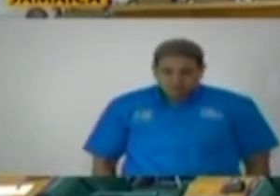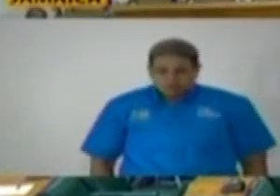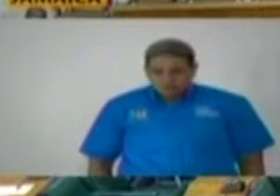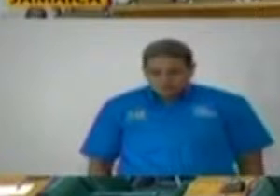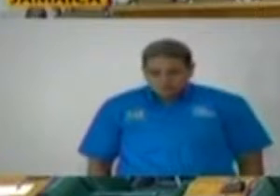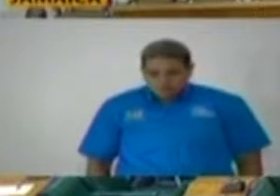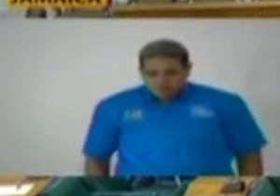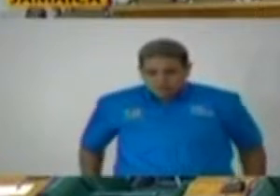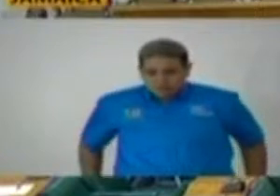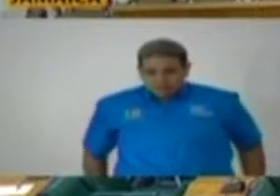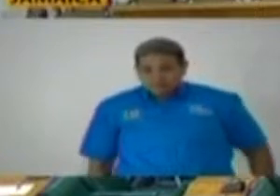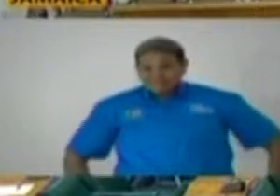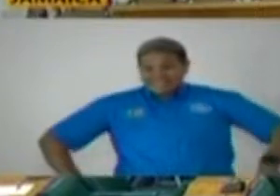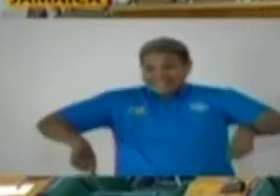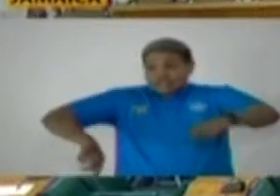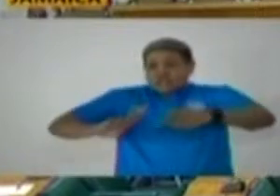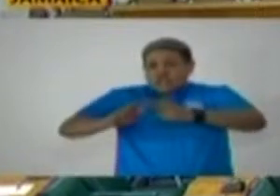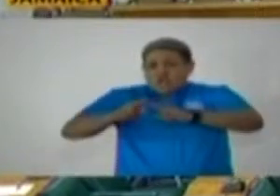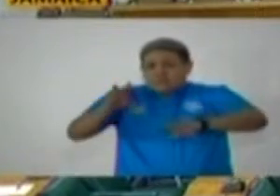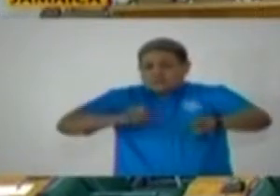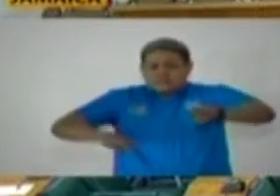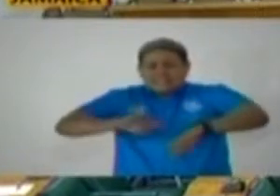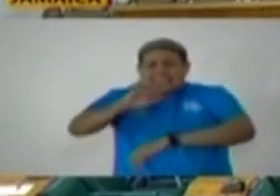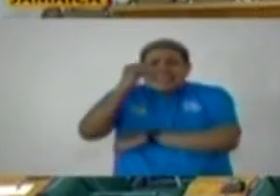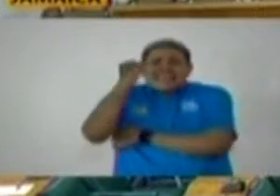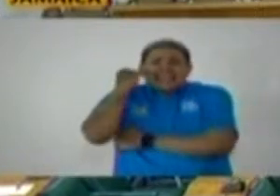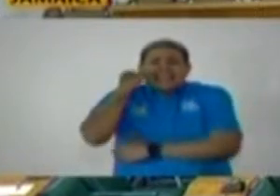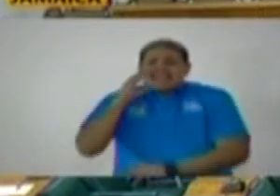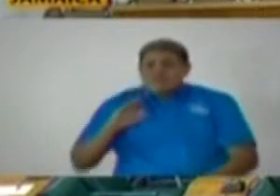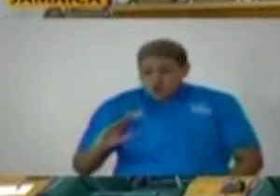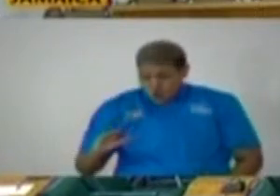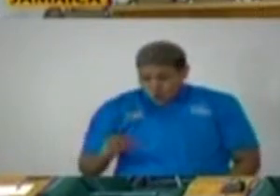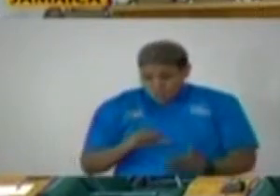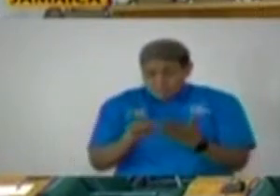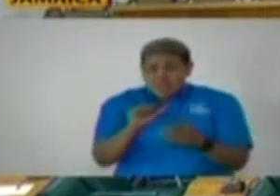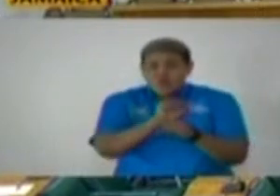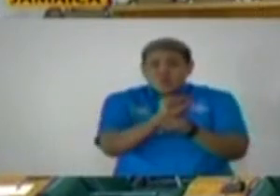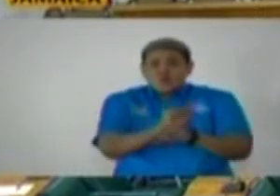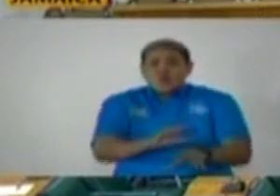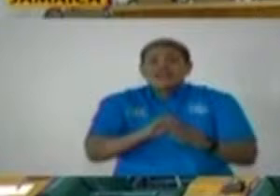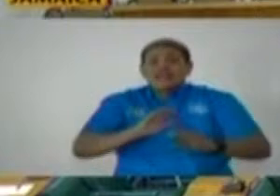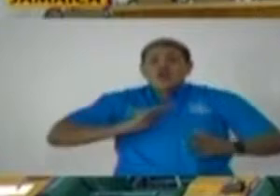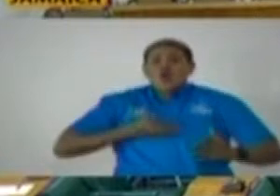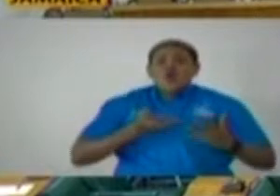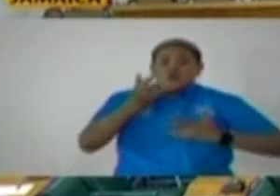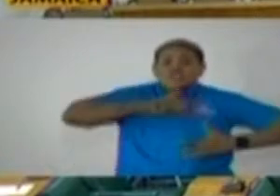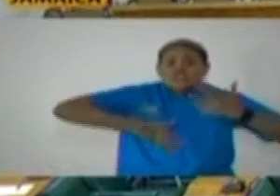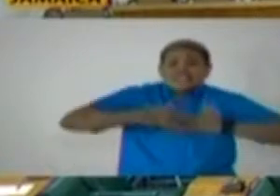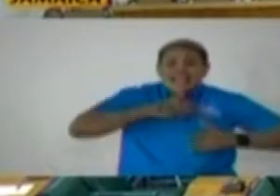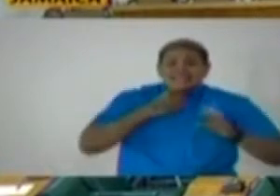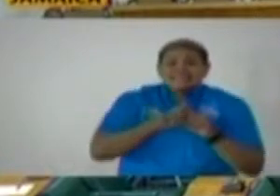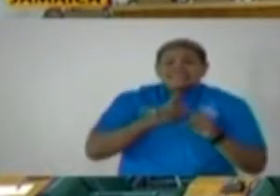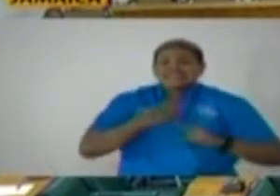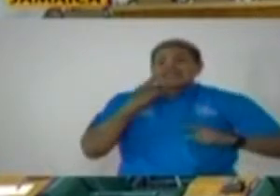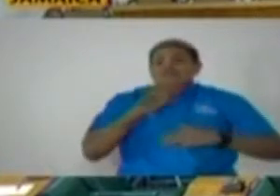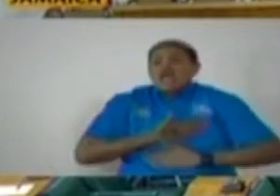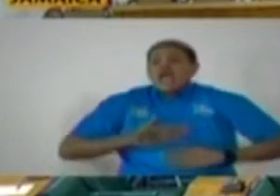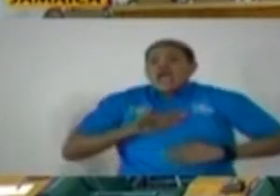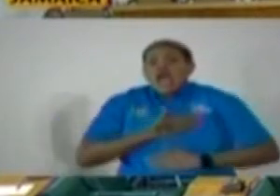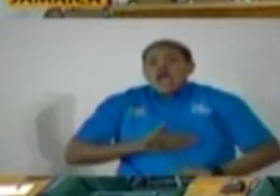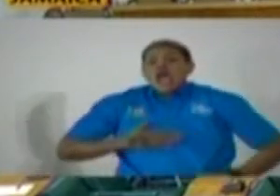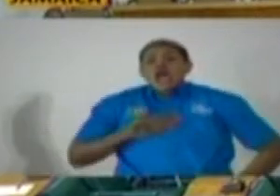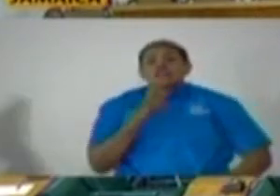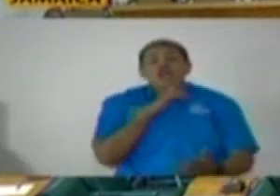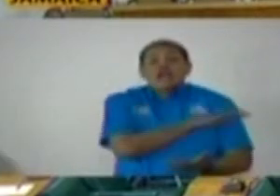Madam Speaker, based on these numbers, if even the lowest paid worker in our society is to enjoy the mix